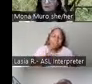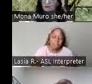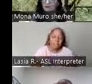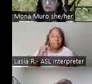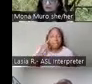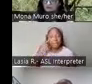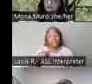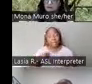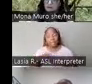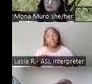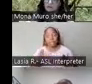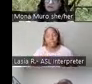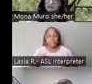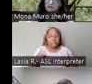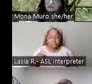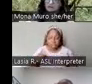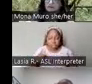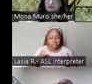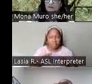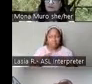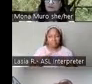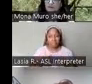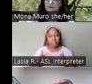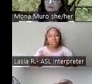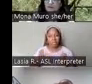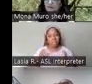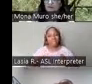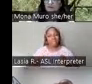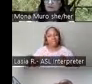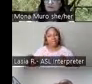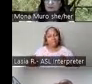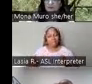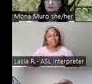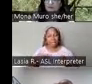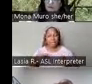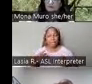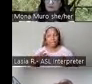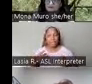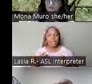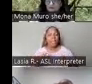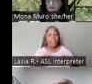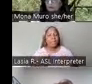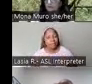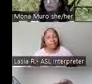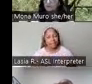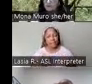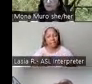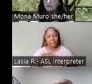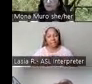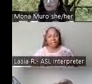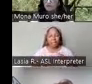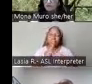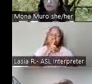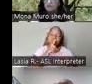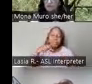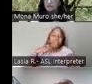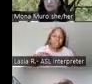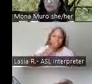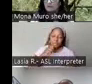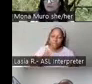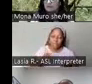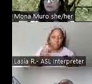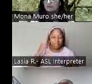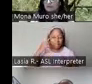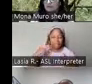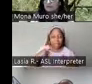clients to be comfortable in our space, to tell them, yes, we don't offer mental health services here, we are not counselors, but they